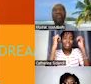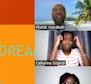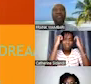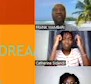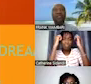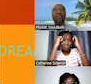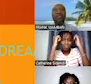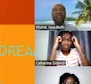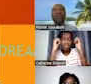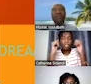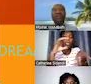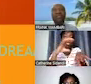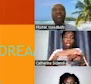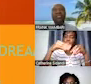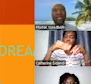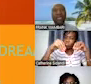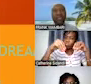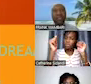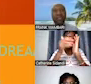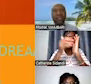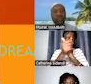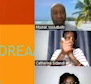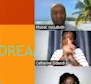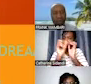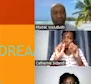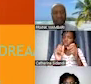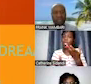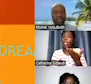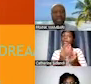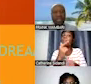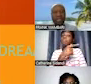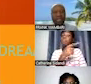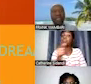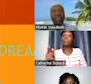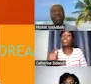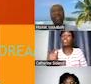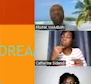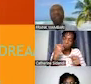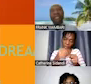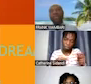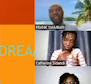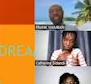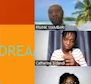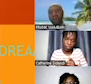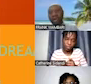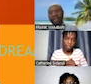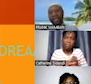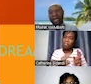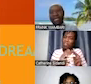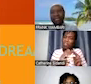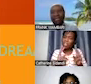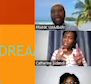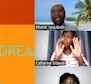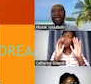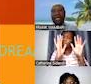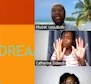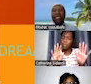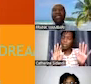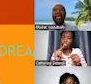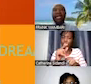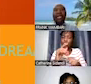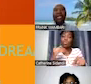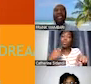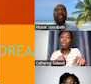some skills that will help you to move on. It's very important you have an anchor. An anchor is a